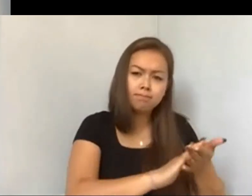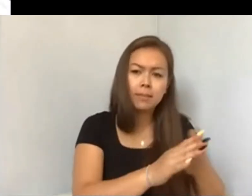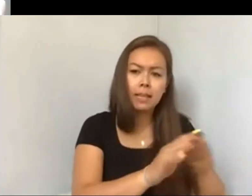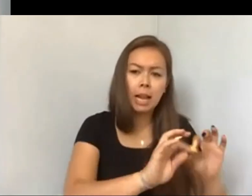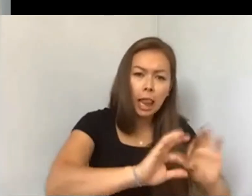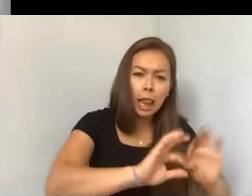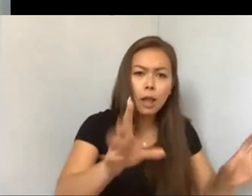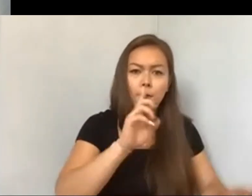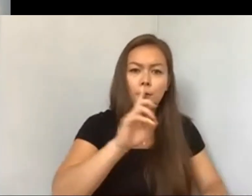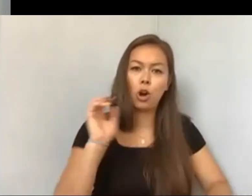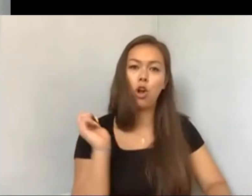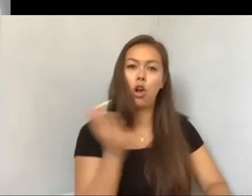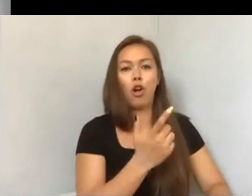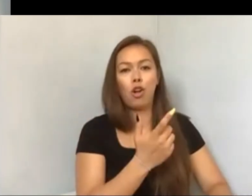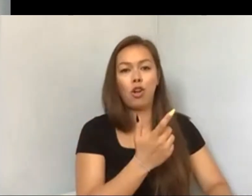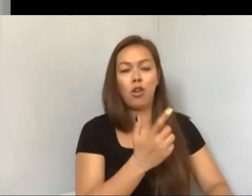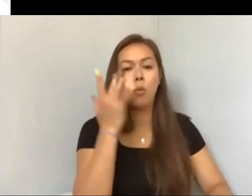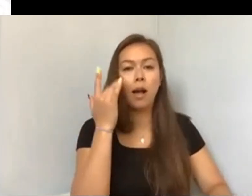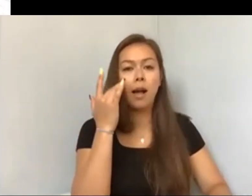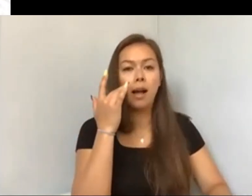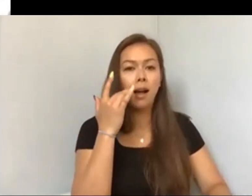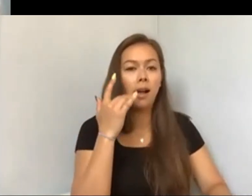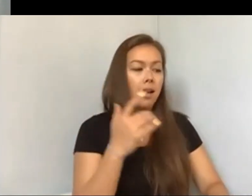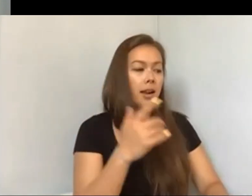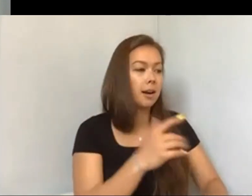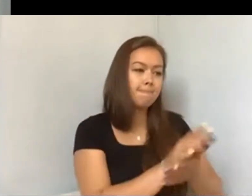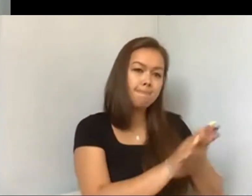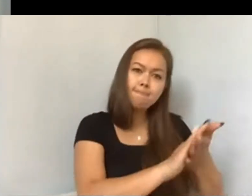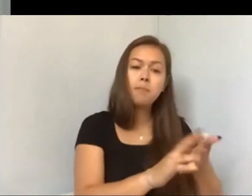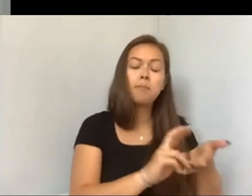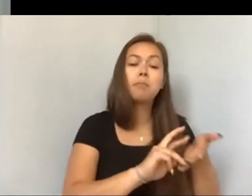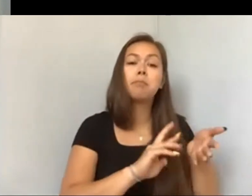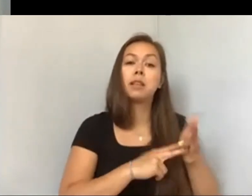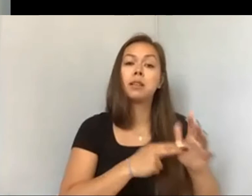it so much quicker sometimes to get your work done.